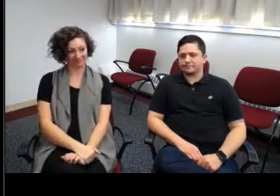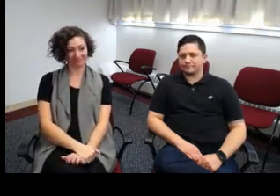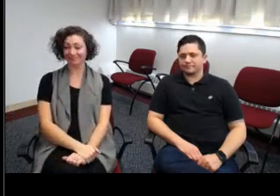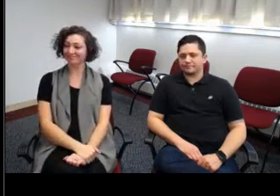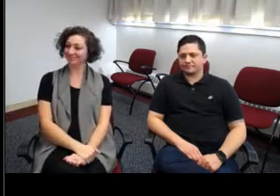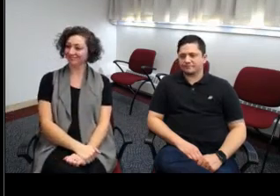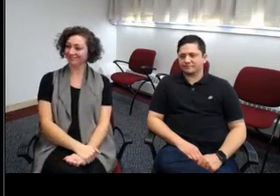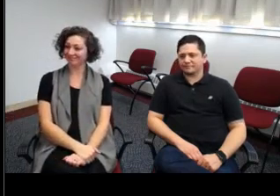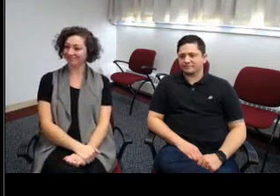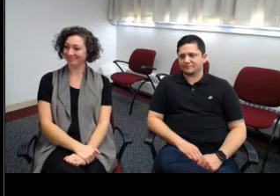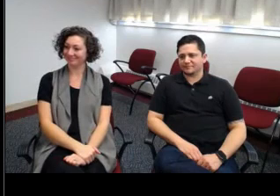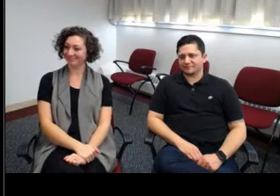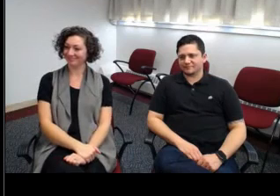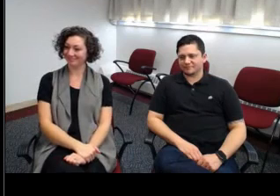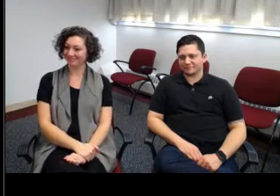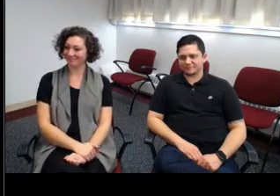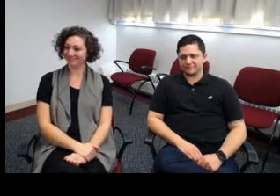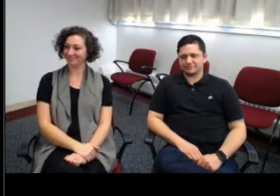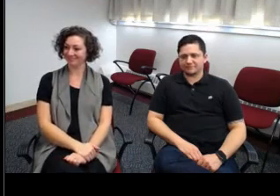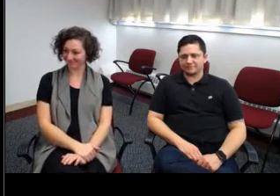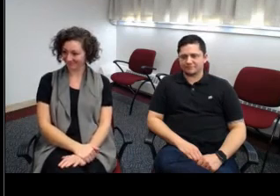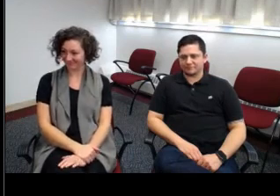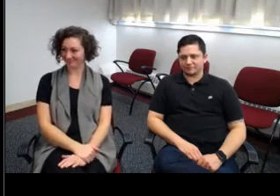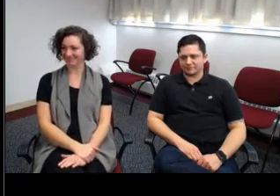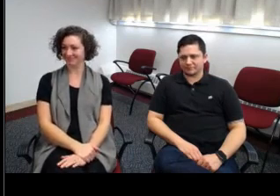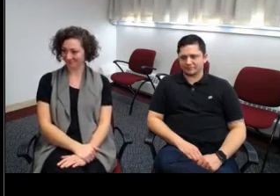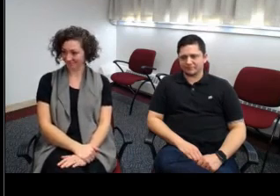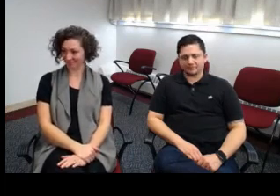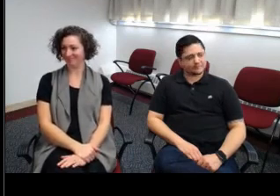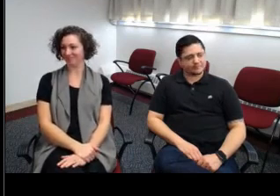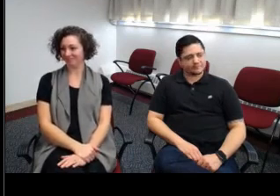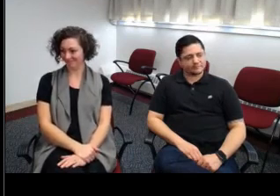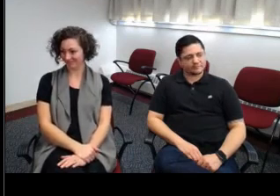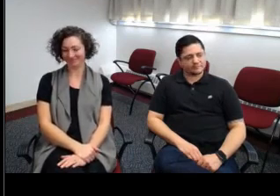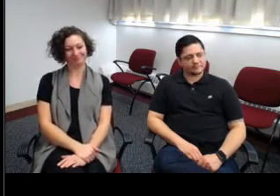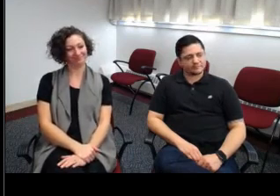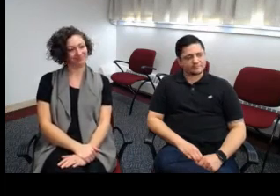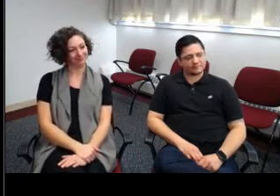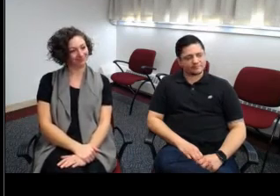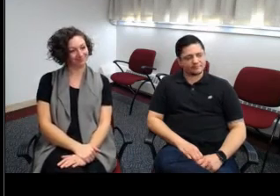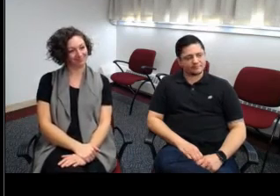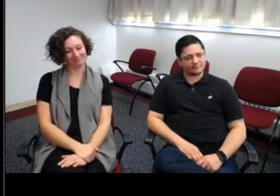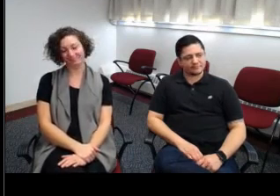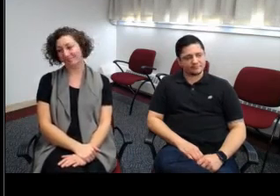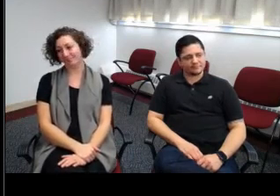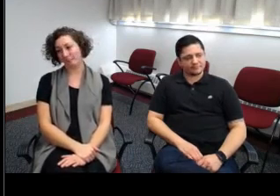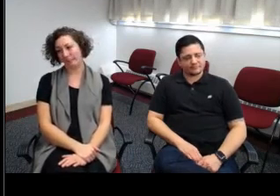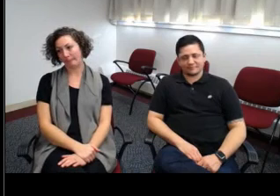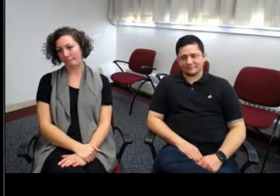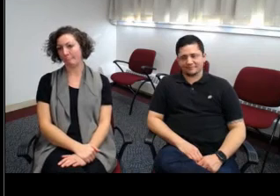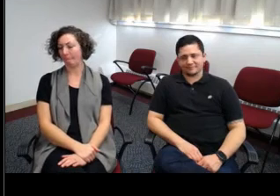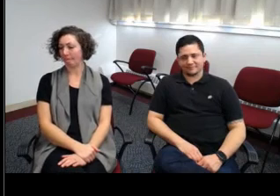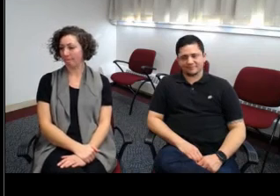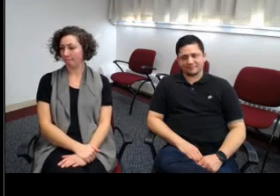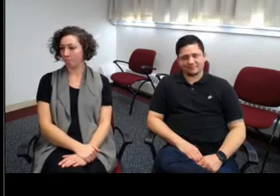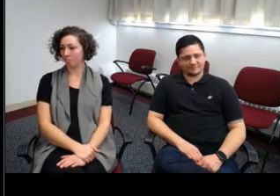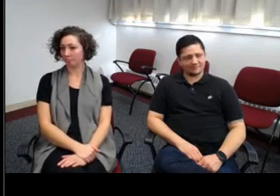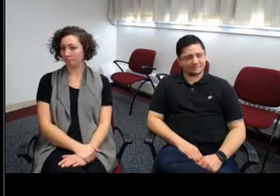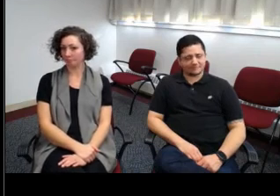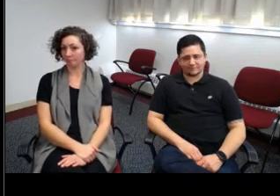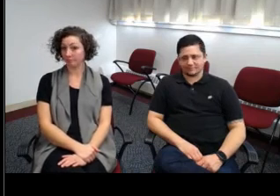Well, thank you so much, Dr. Anderson and Dr. Wilkins. We really appreciate your time